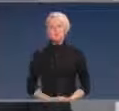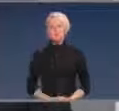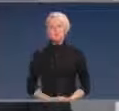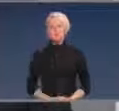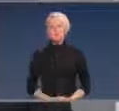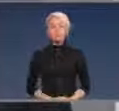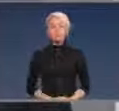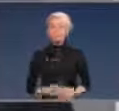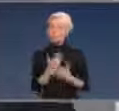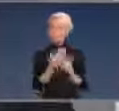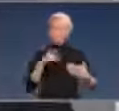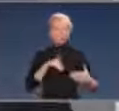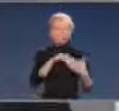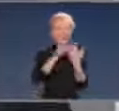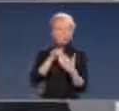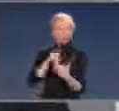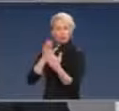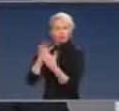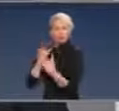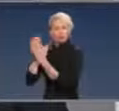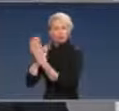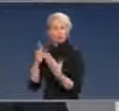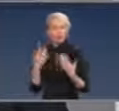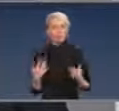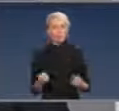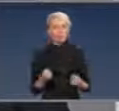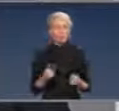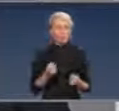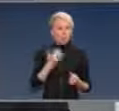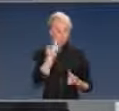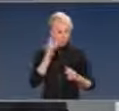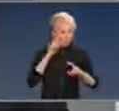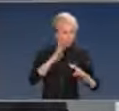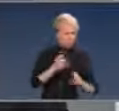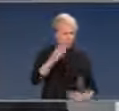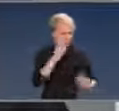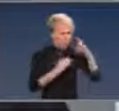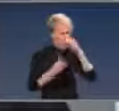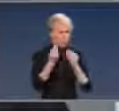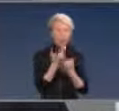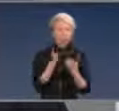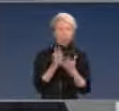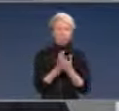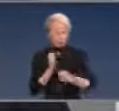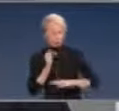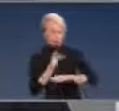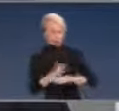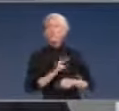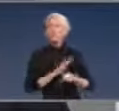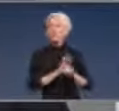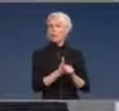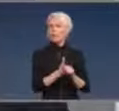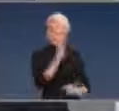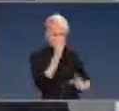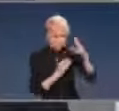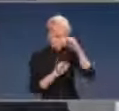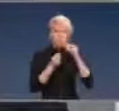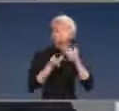continually be learning about this virus, how it spreads, how you stay on top of it, how you get on top of it. And